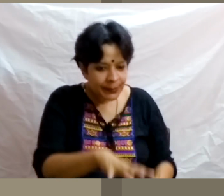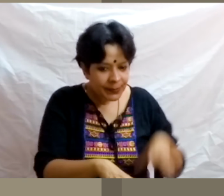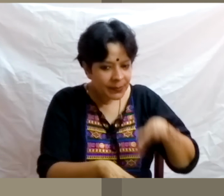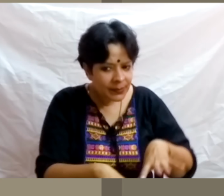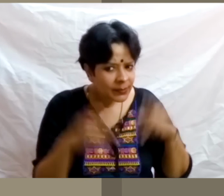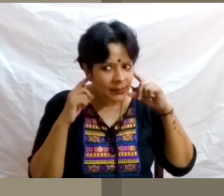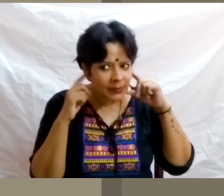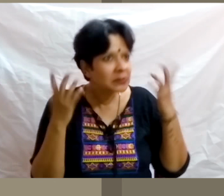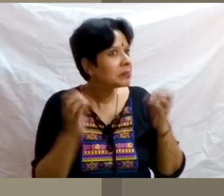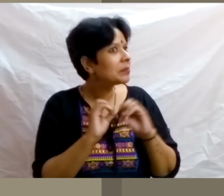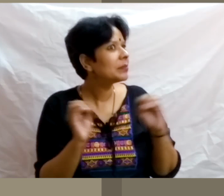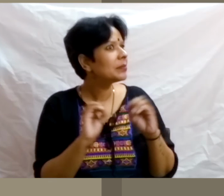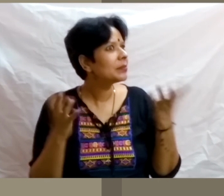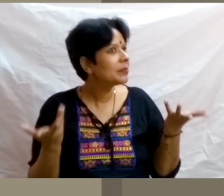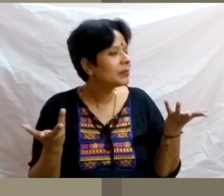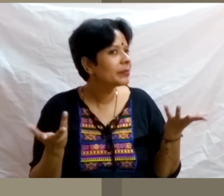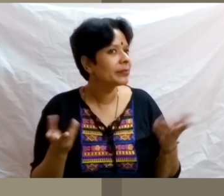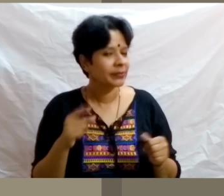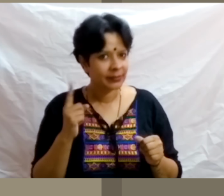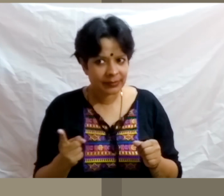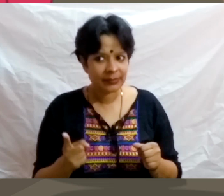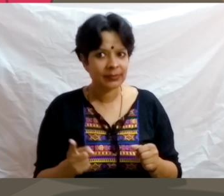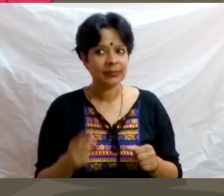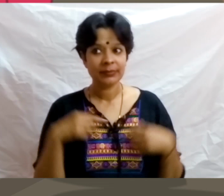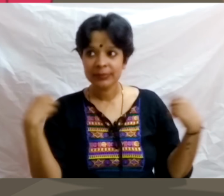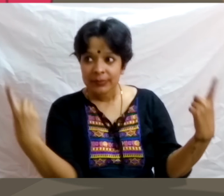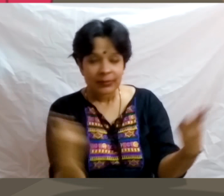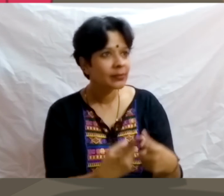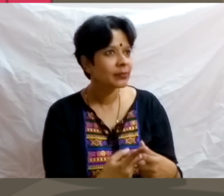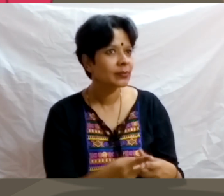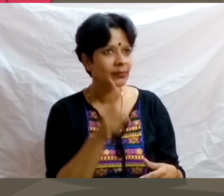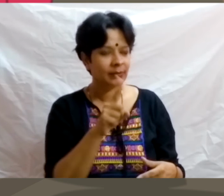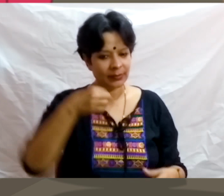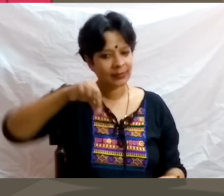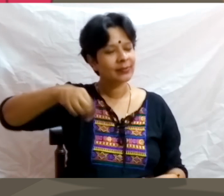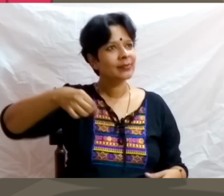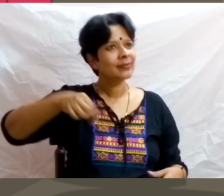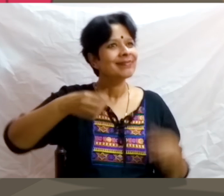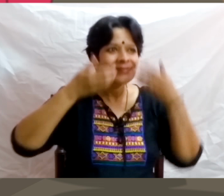us. All we have to do is hang a bell around the cat's neck.